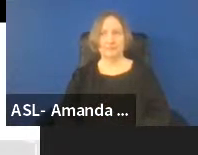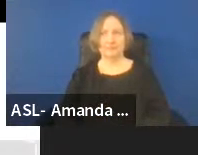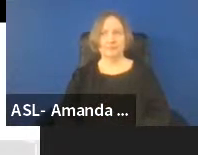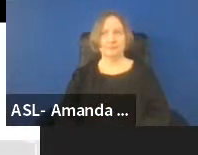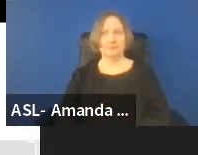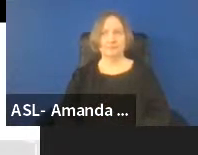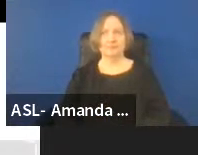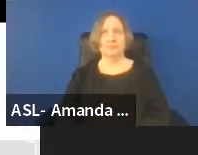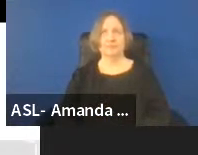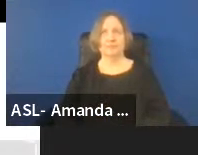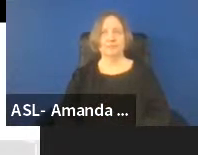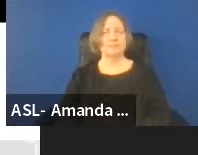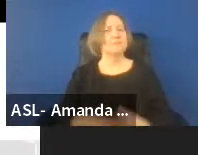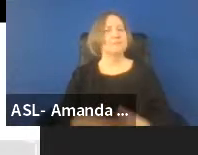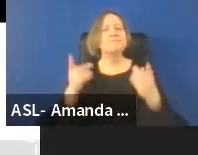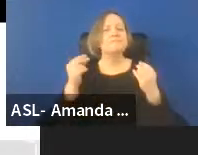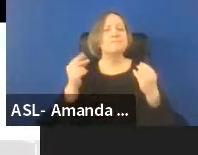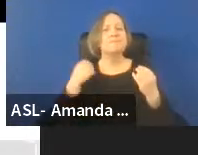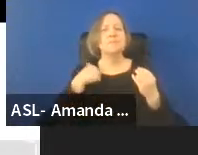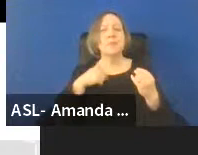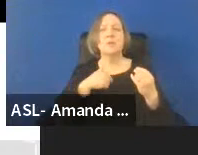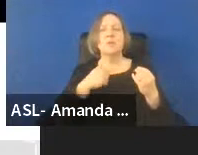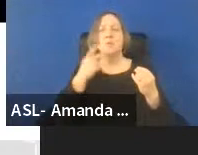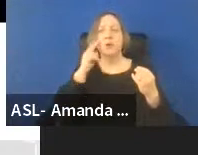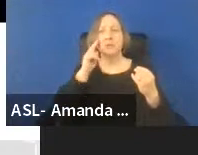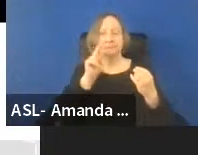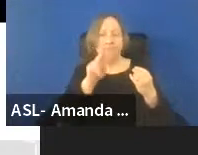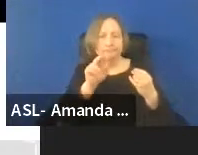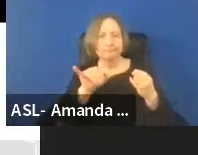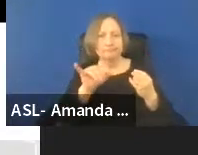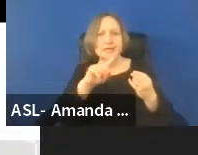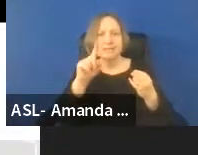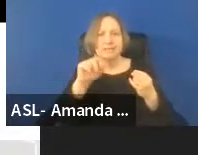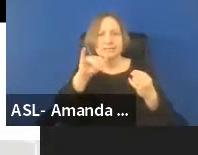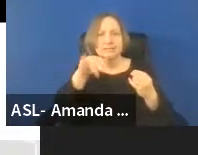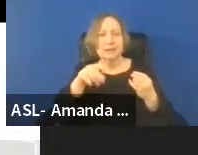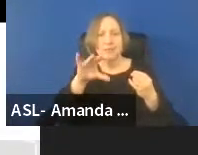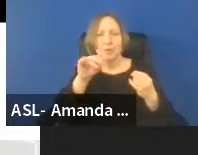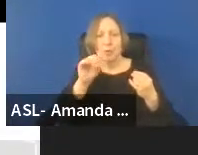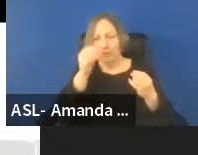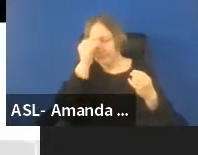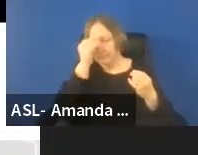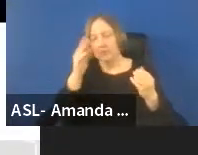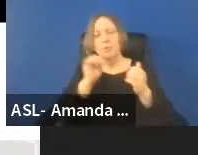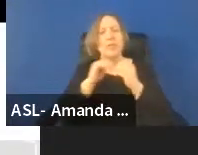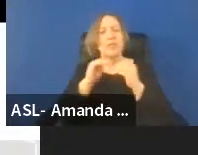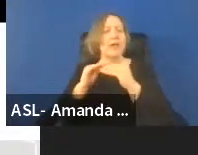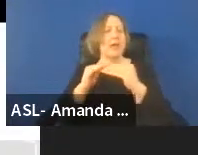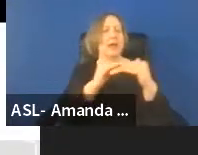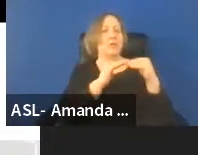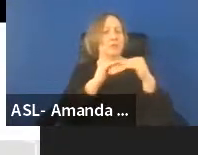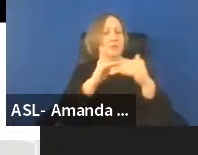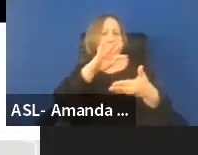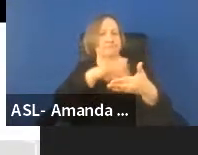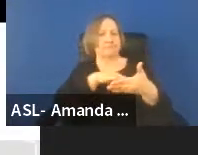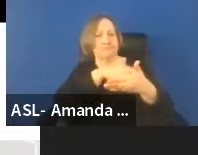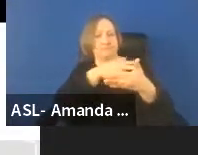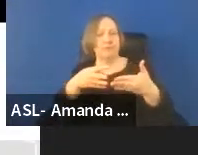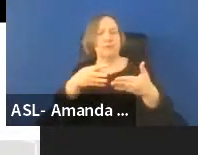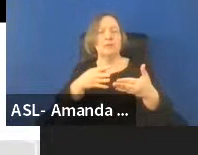Then what we did was we overlaid the zip code data with an equity matrix developed by the Bureau